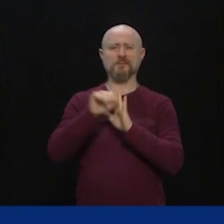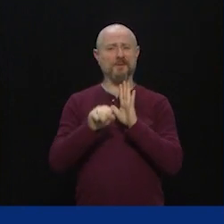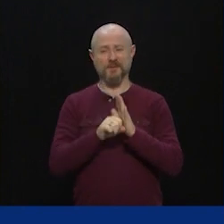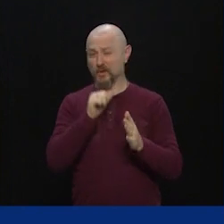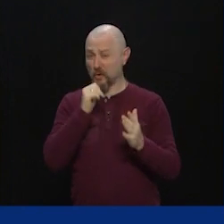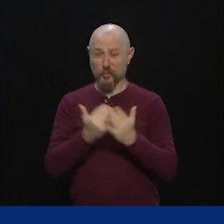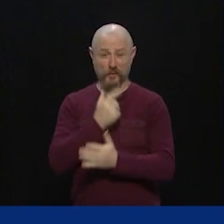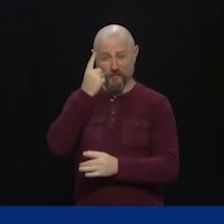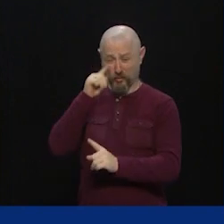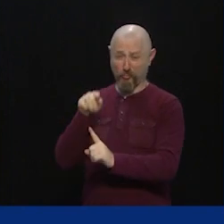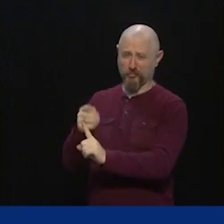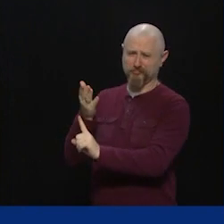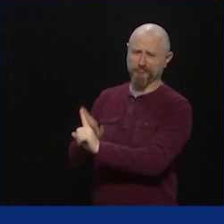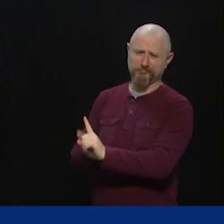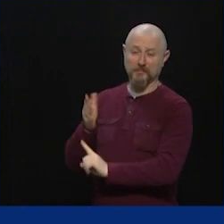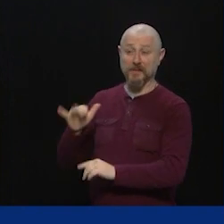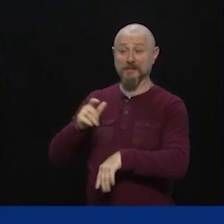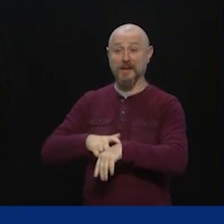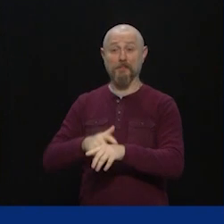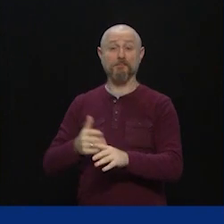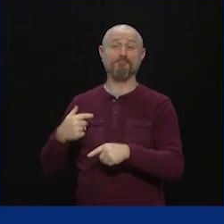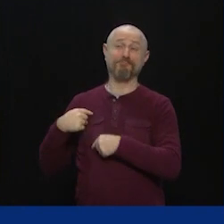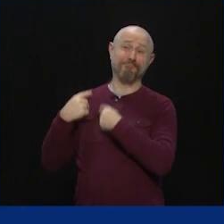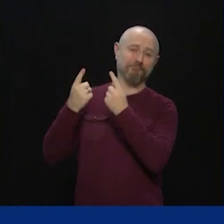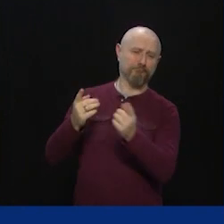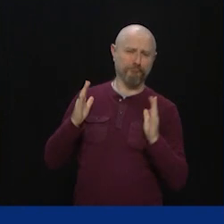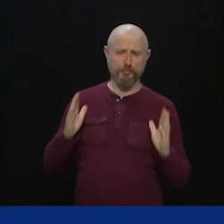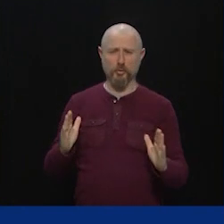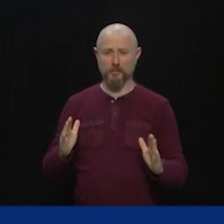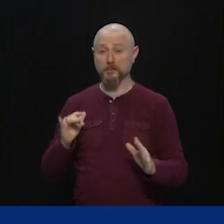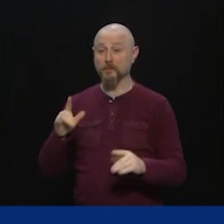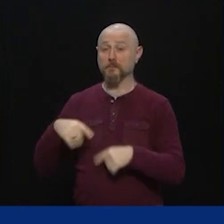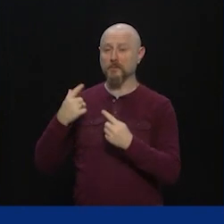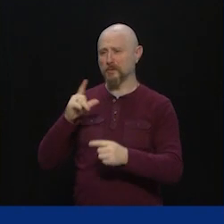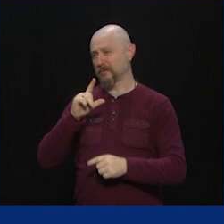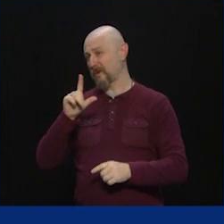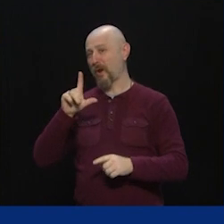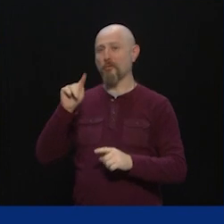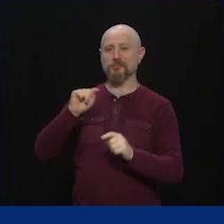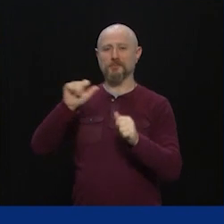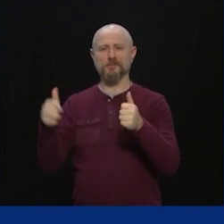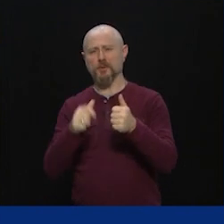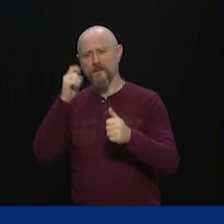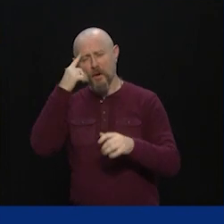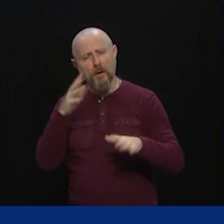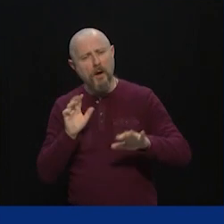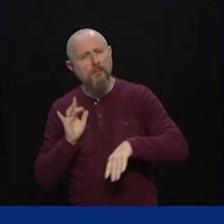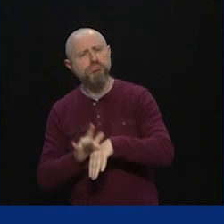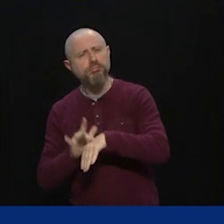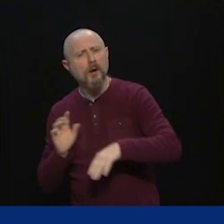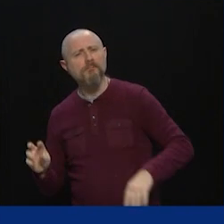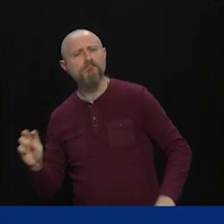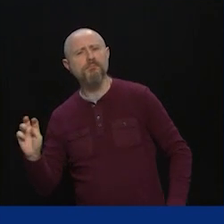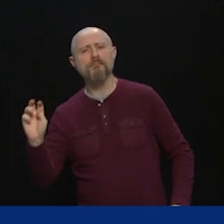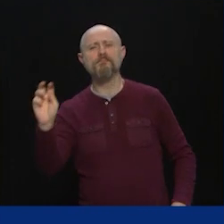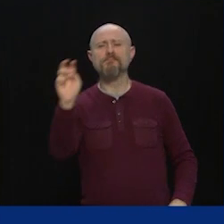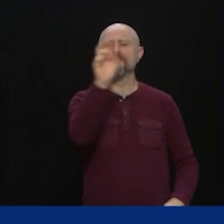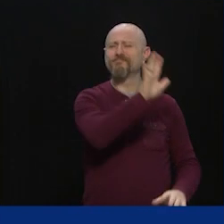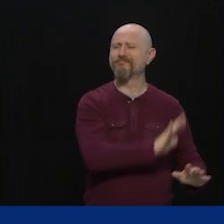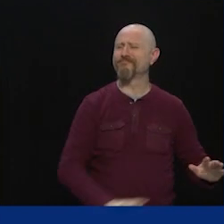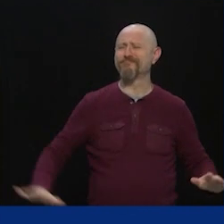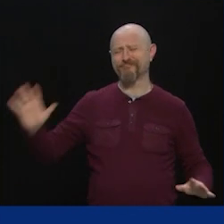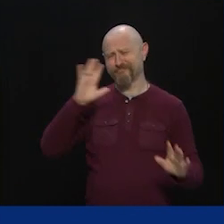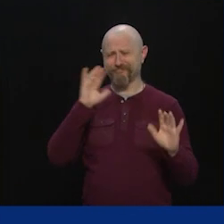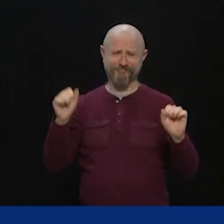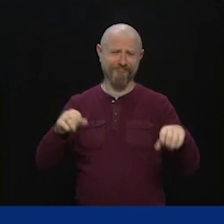that she regularly traveled every corner of this great state. Governor Hochul truly understands the needs of upstate New York, the